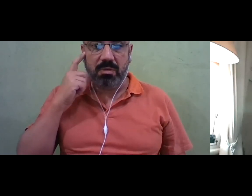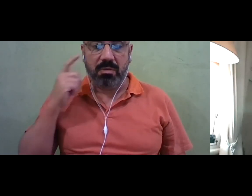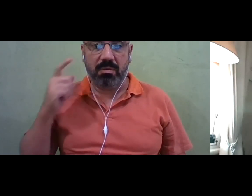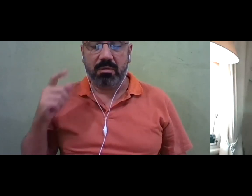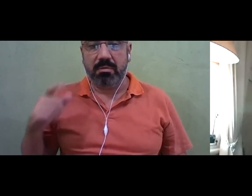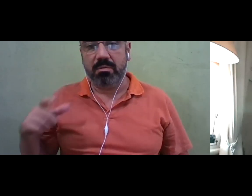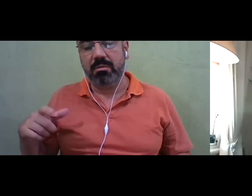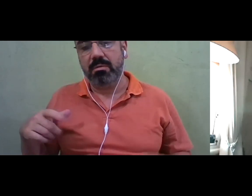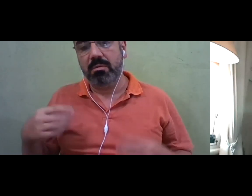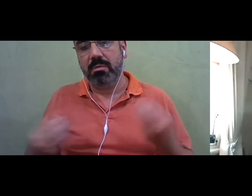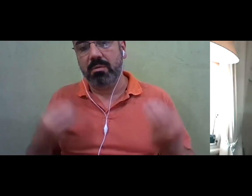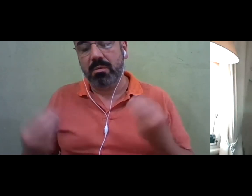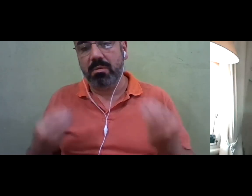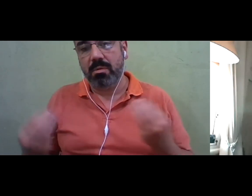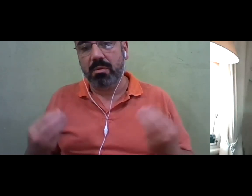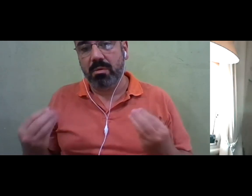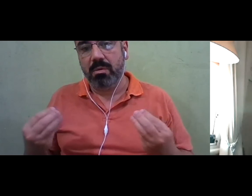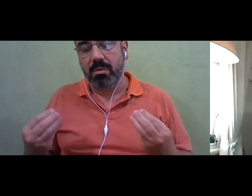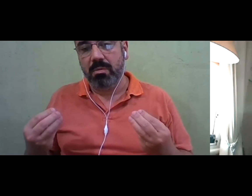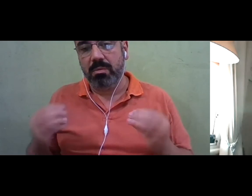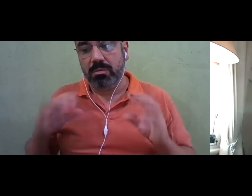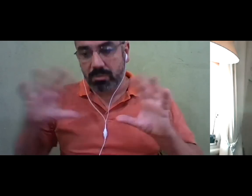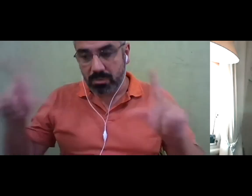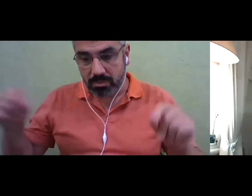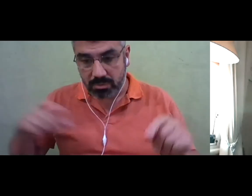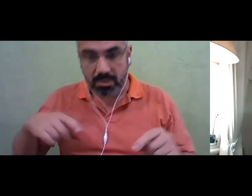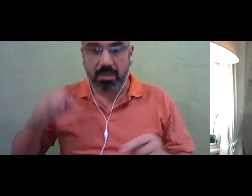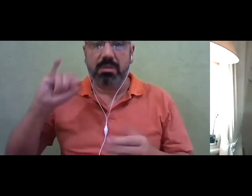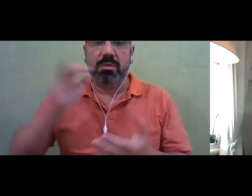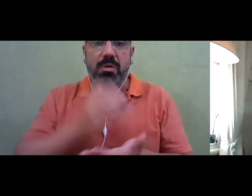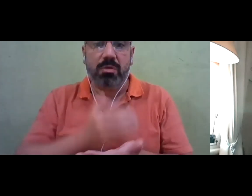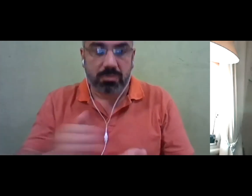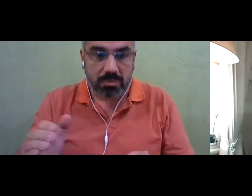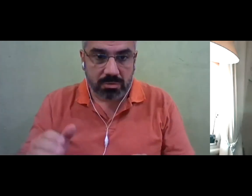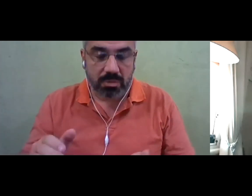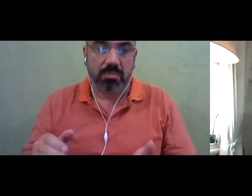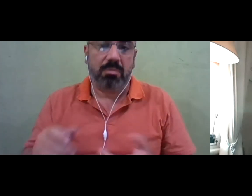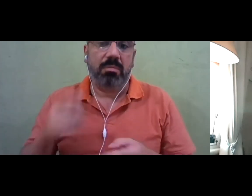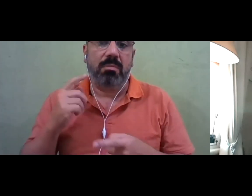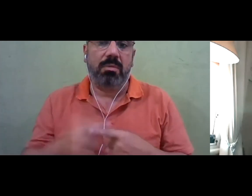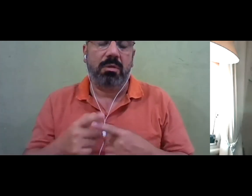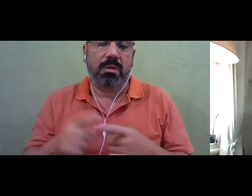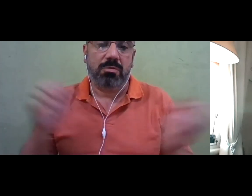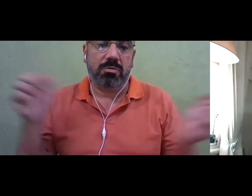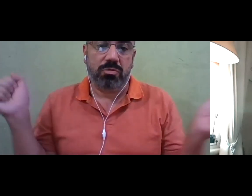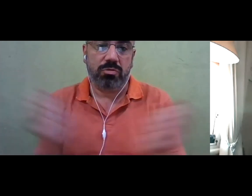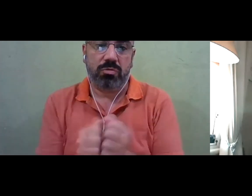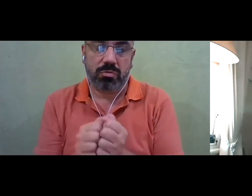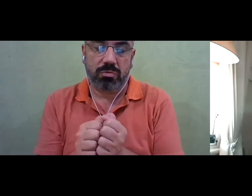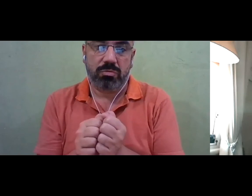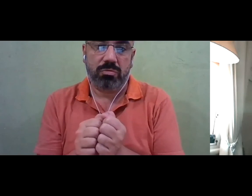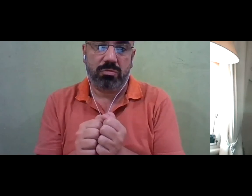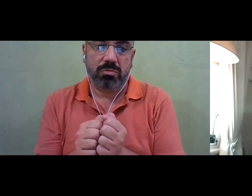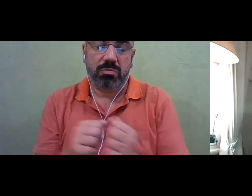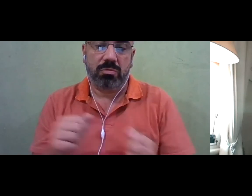writings of a tradition. I pieced it together from what these great writers themselves had